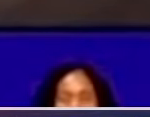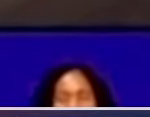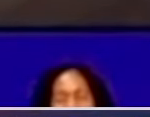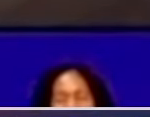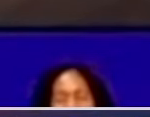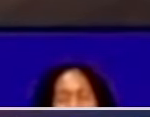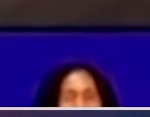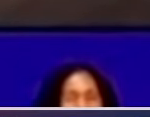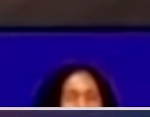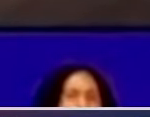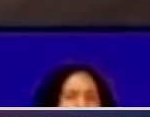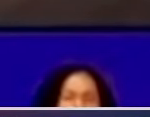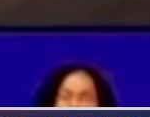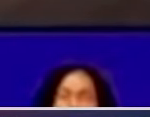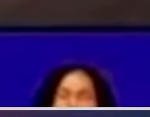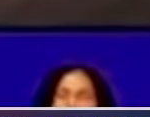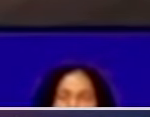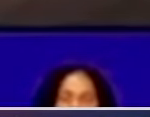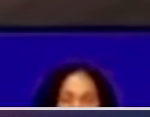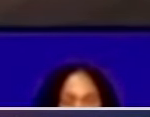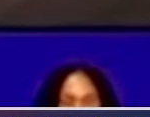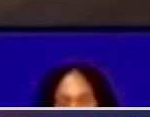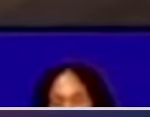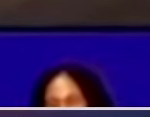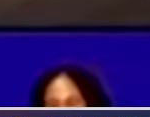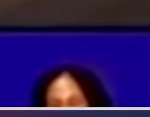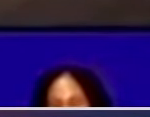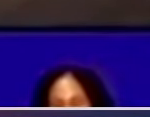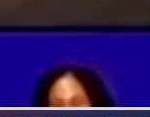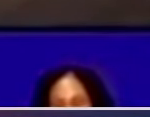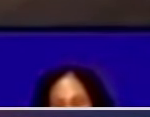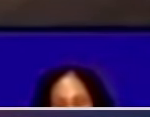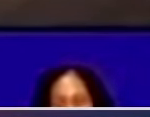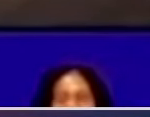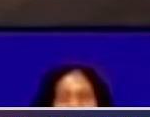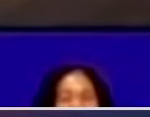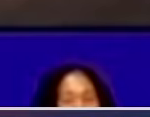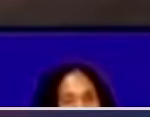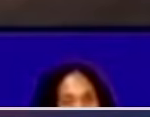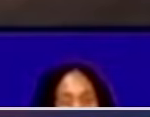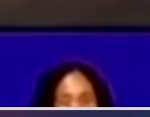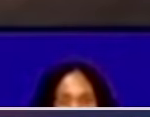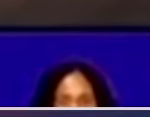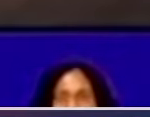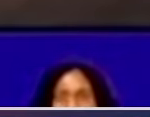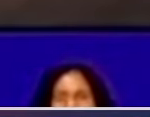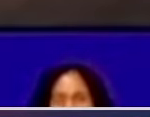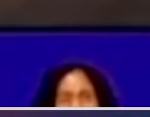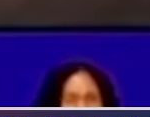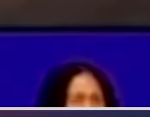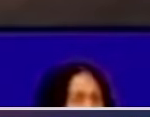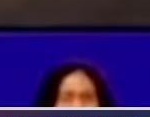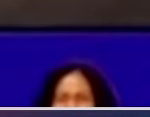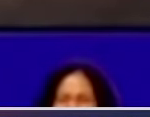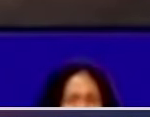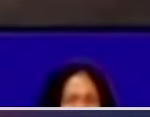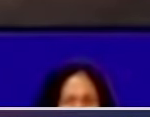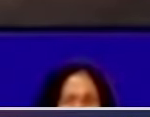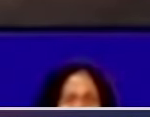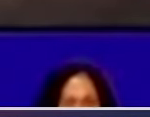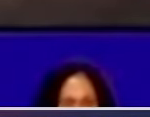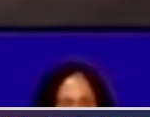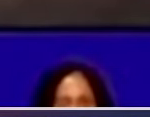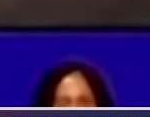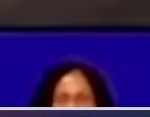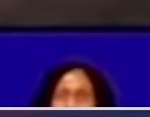ago, you have today become the president of the comforting catchphrase, the soothing reassurance, and the